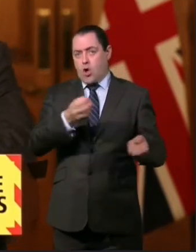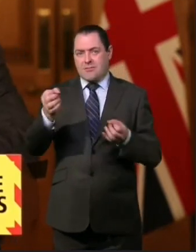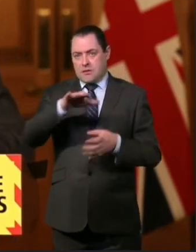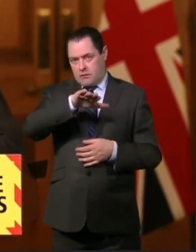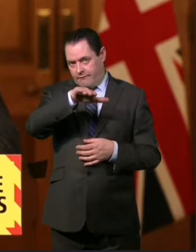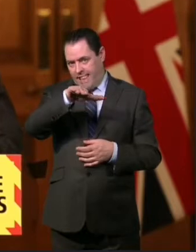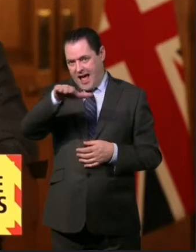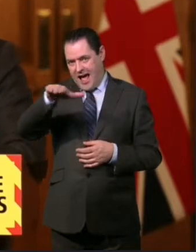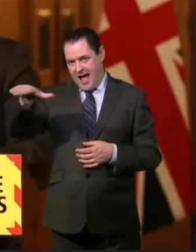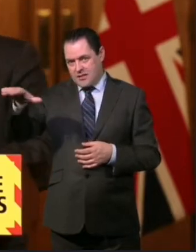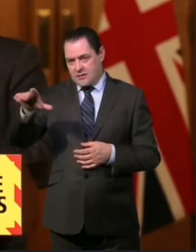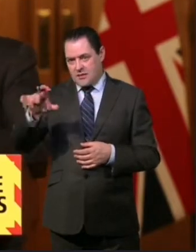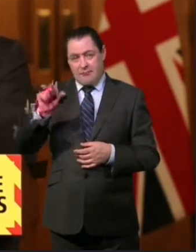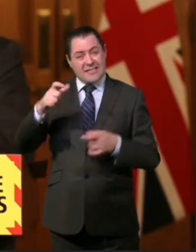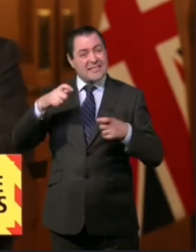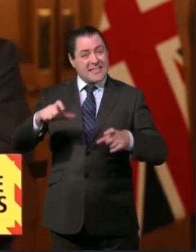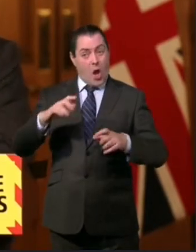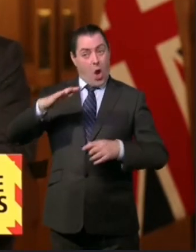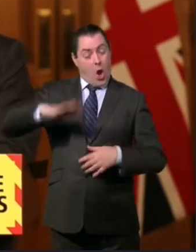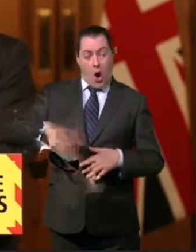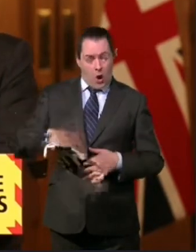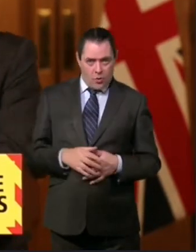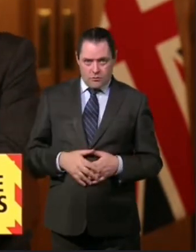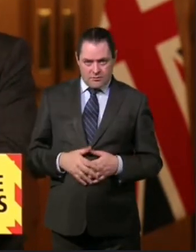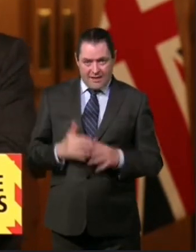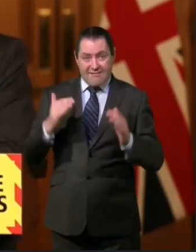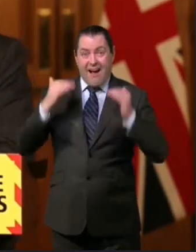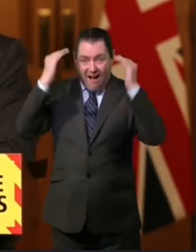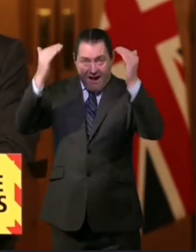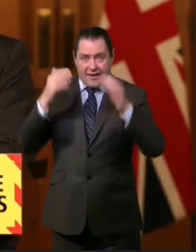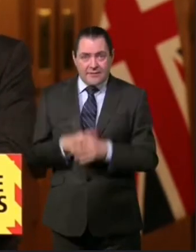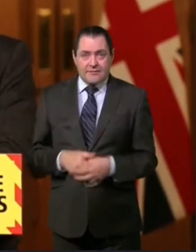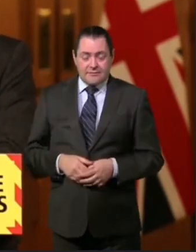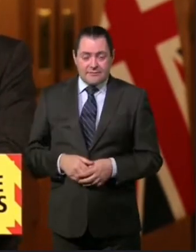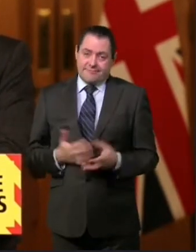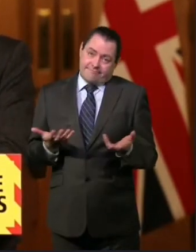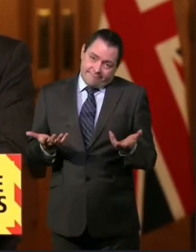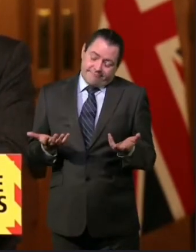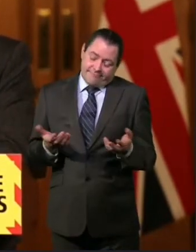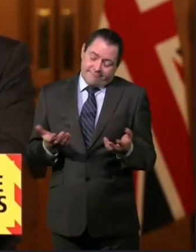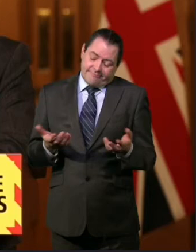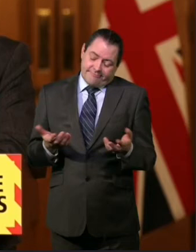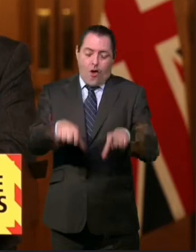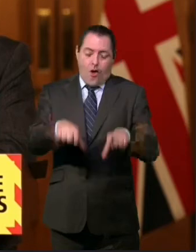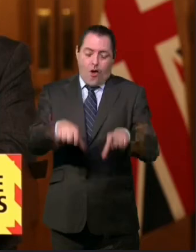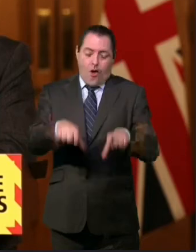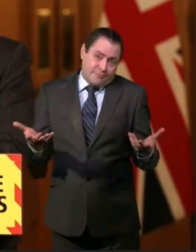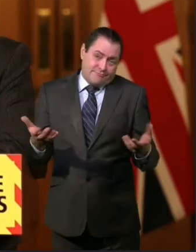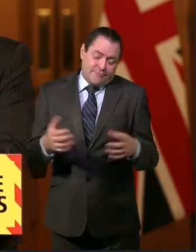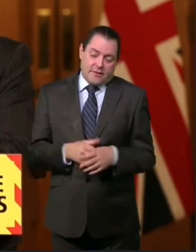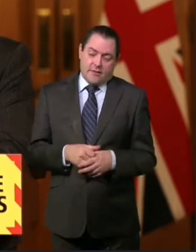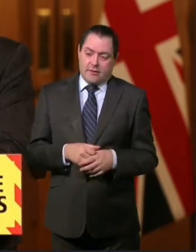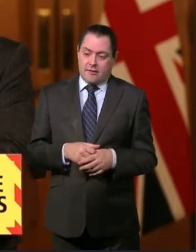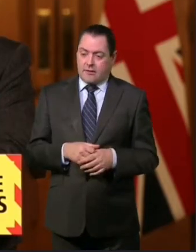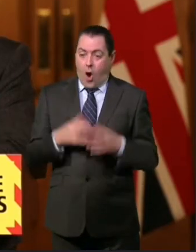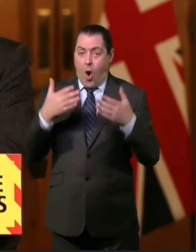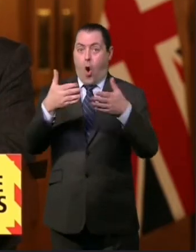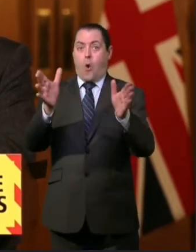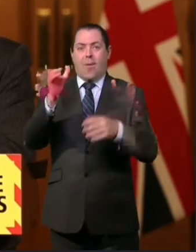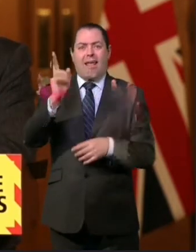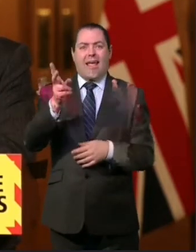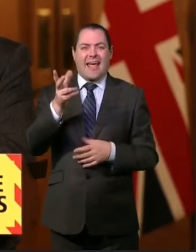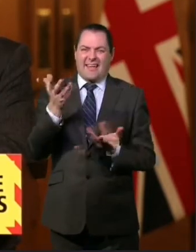so when you think about unlocking, we really can't begin to